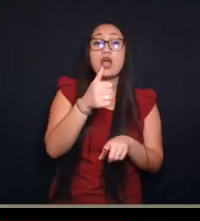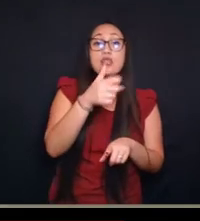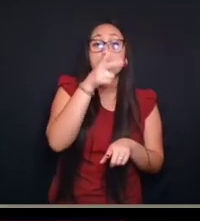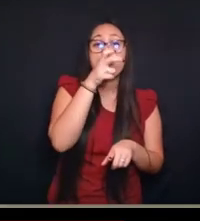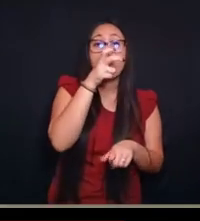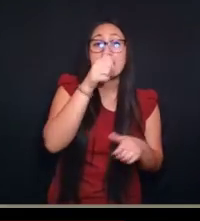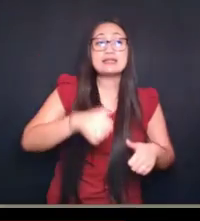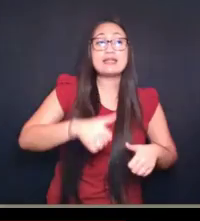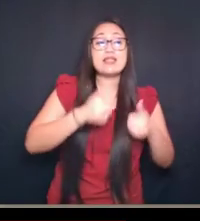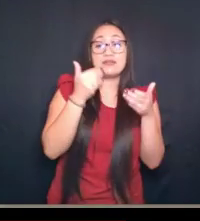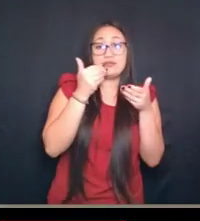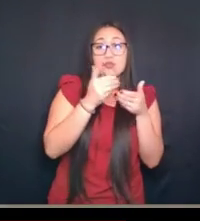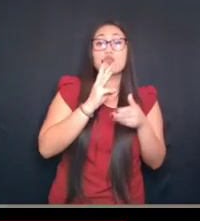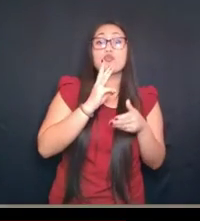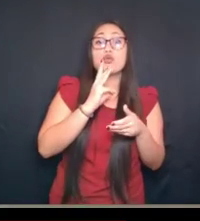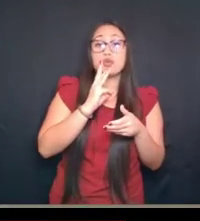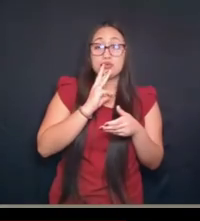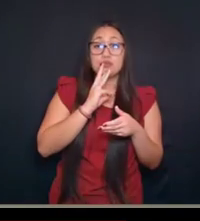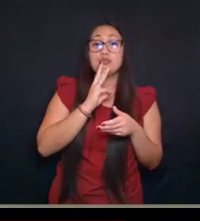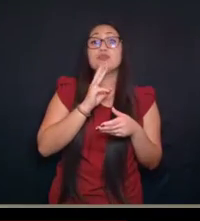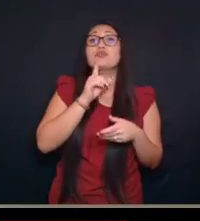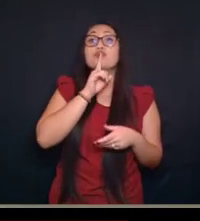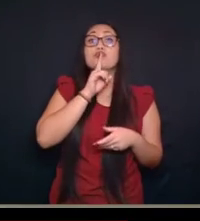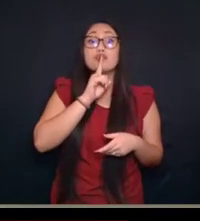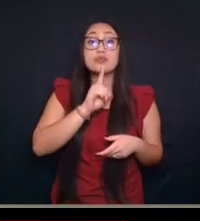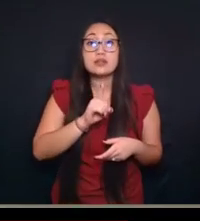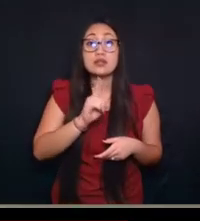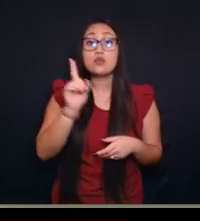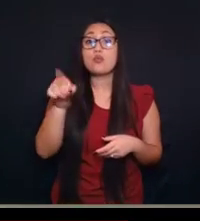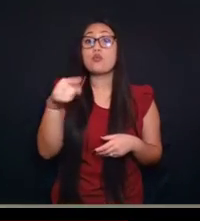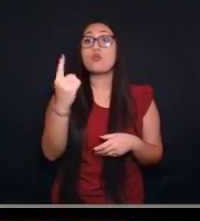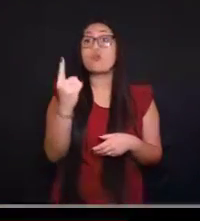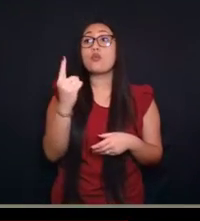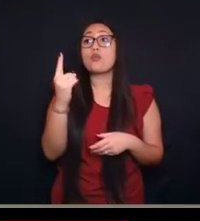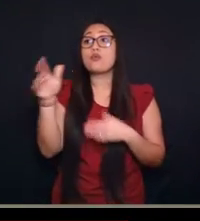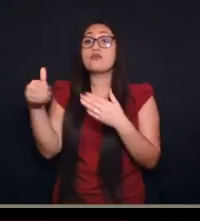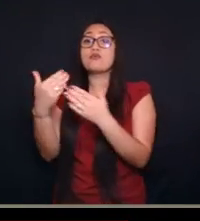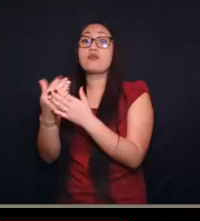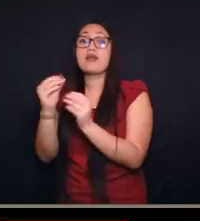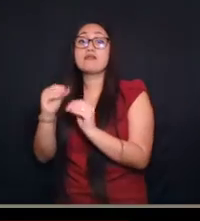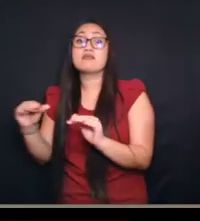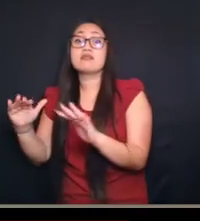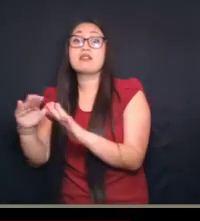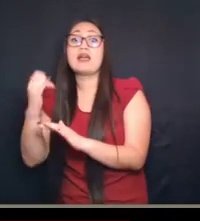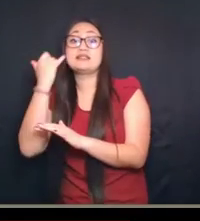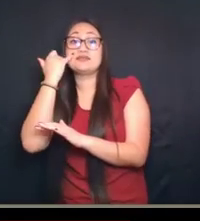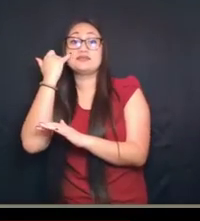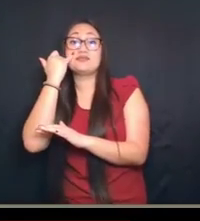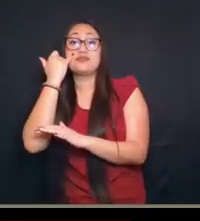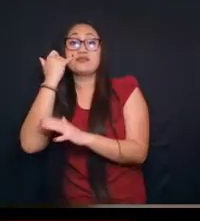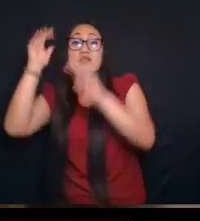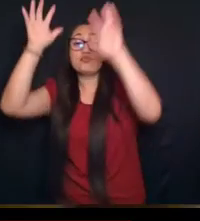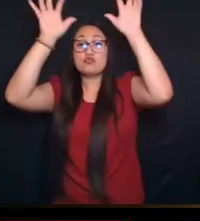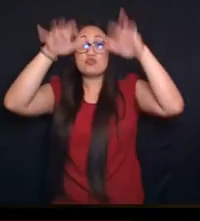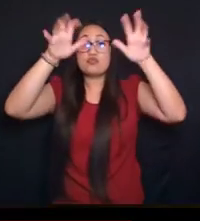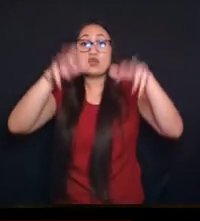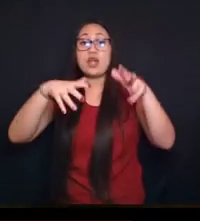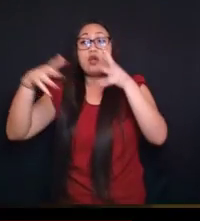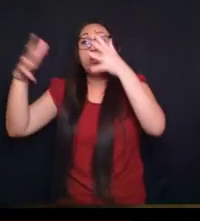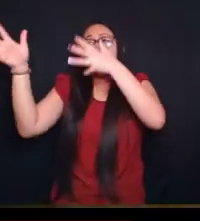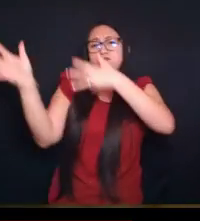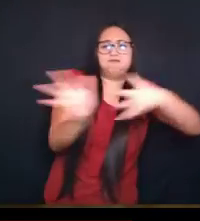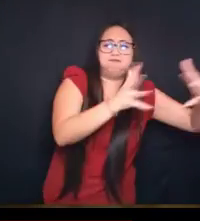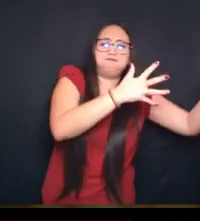fact, water striders only go inland when rain or strong winds force them off the water.